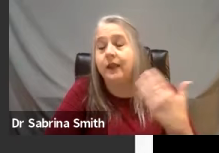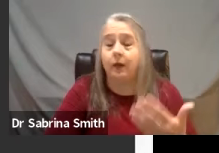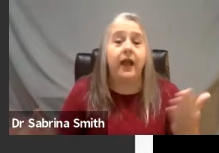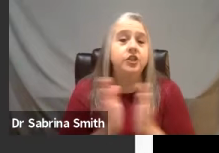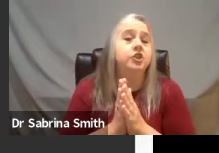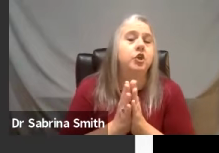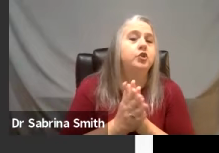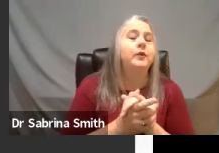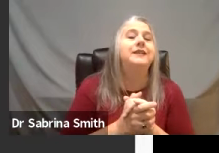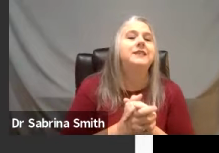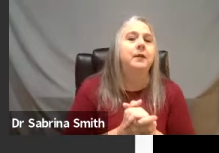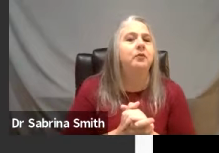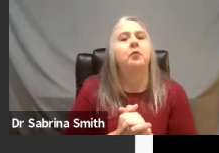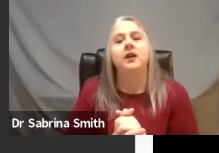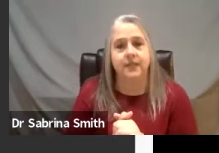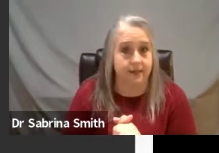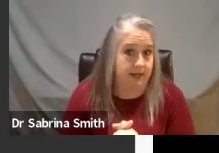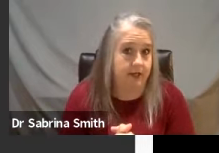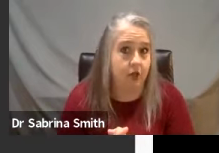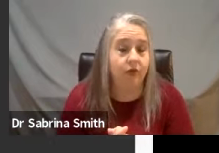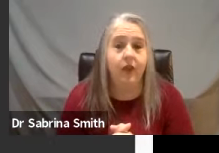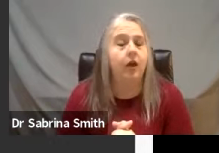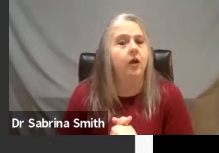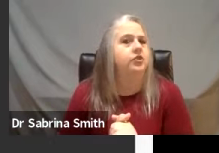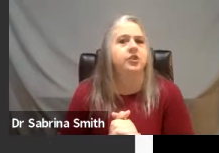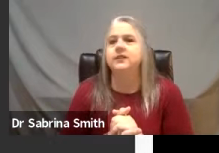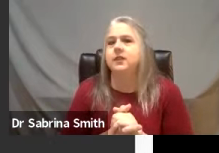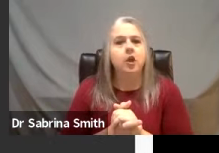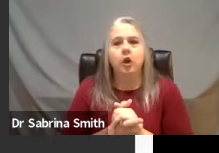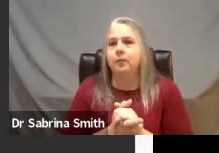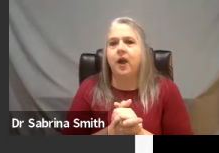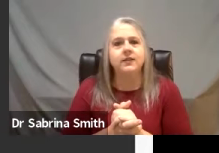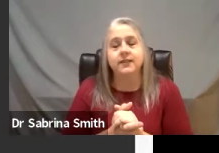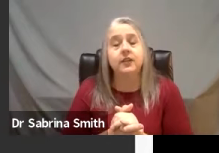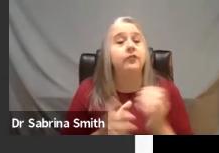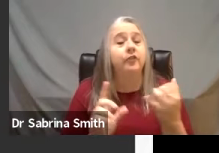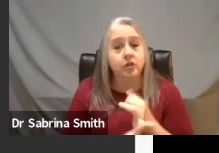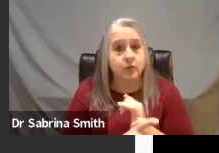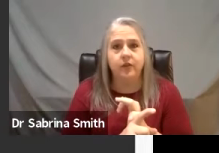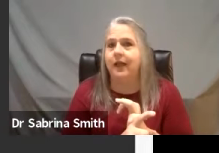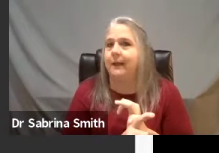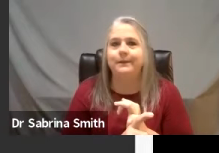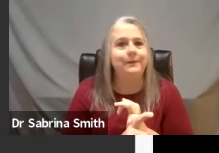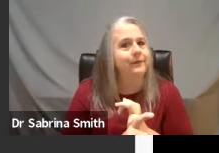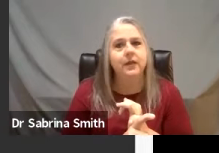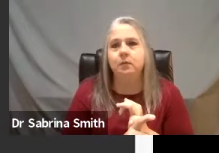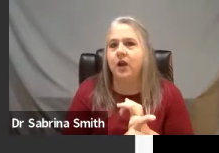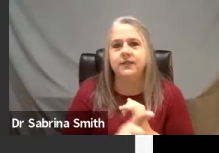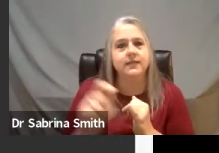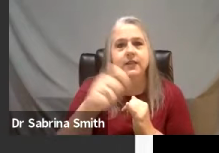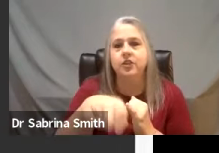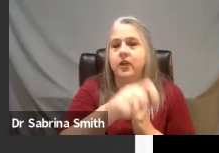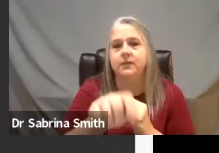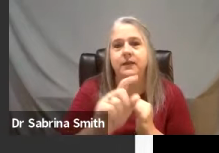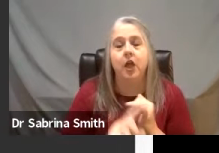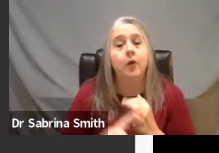mode. I just showed you an example of processing. So, her processing, the first one, they're like,